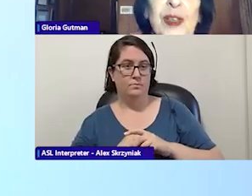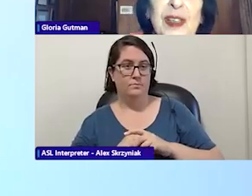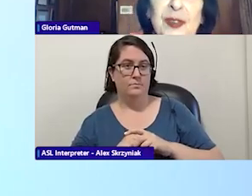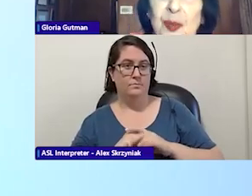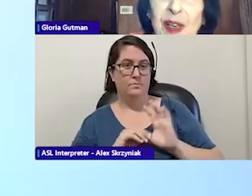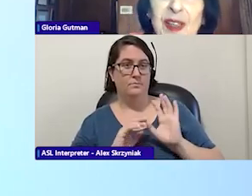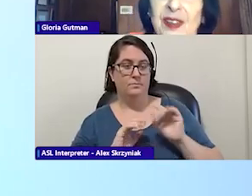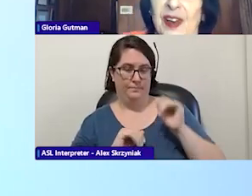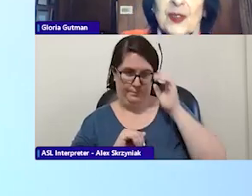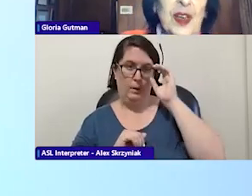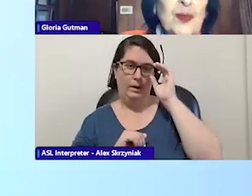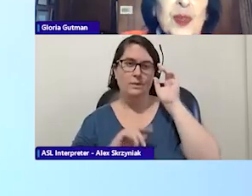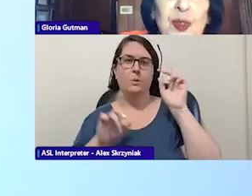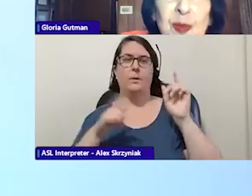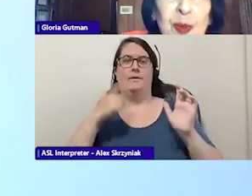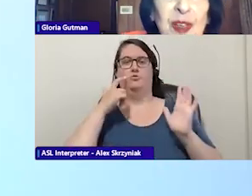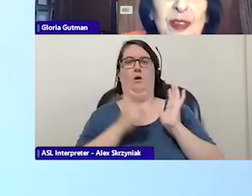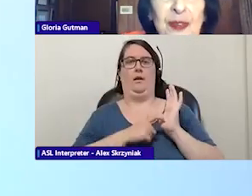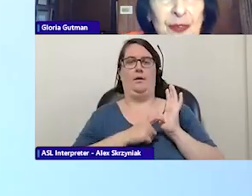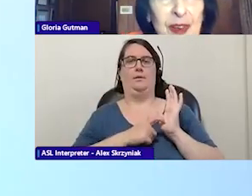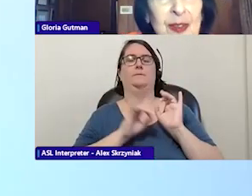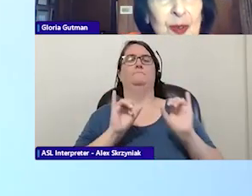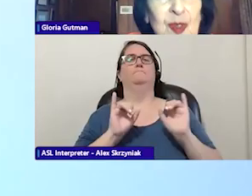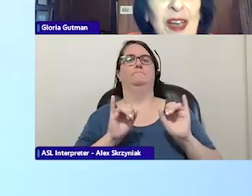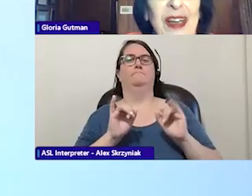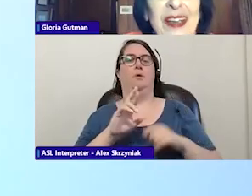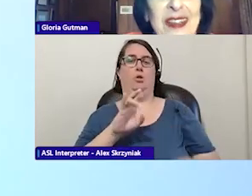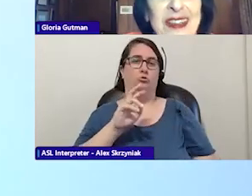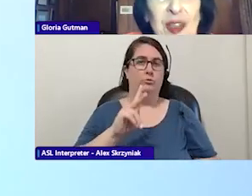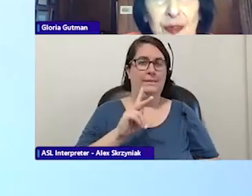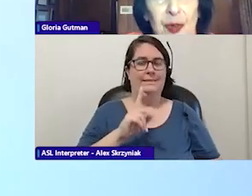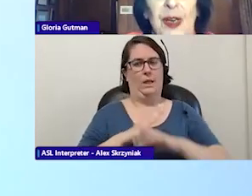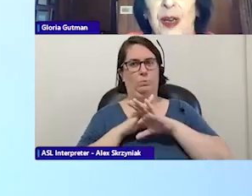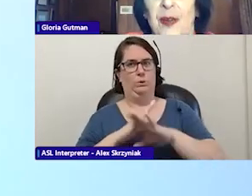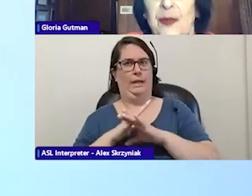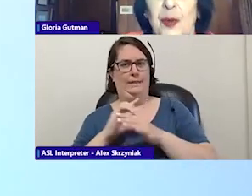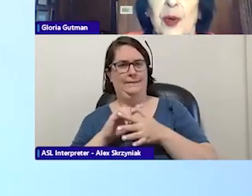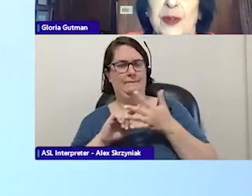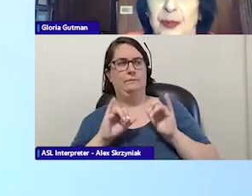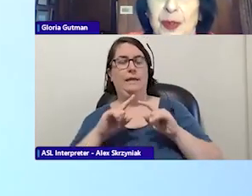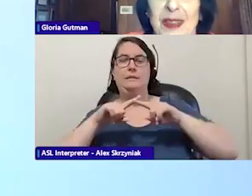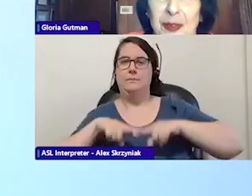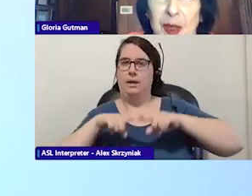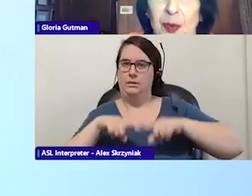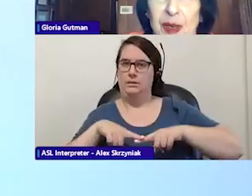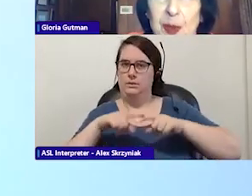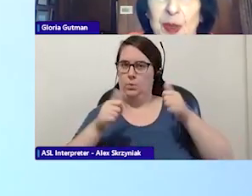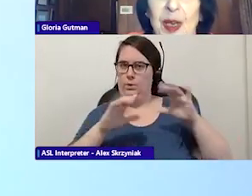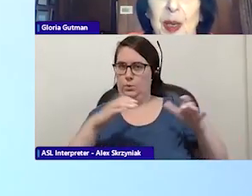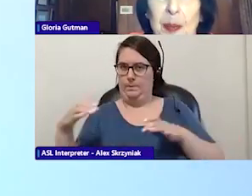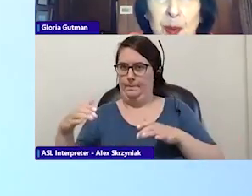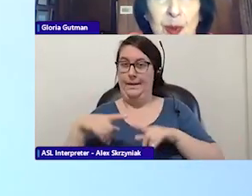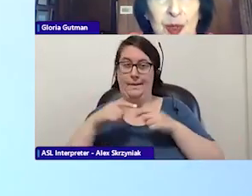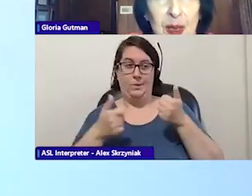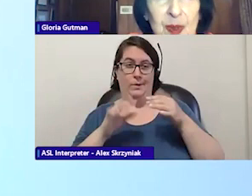So we need to recognize that risk and protective factors differ for different living arrangements